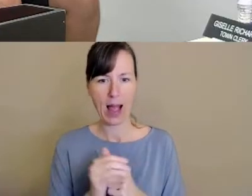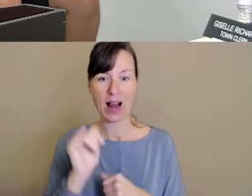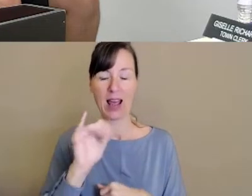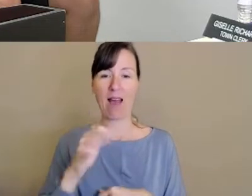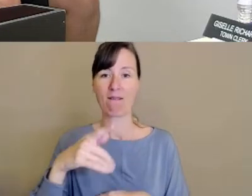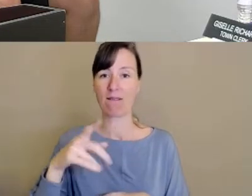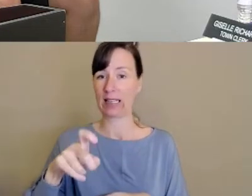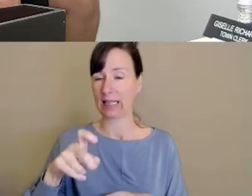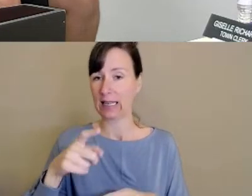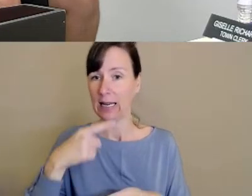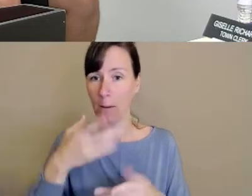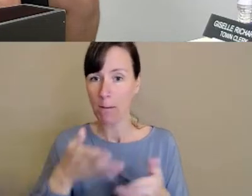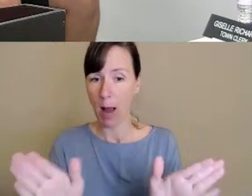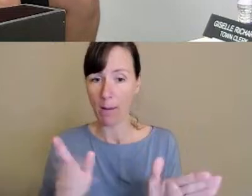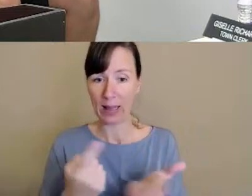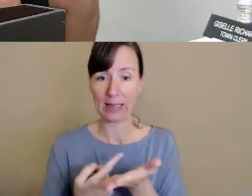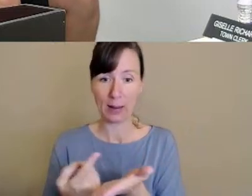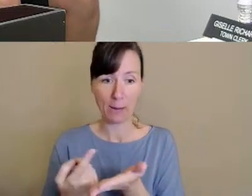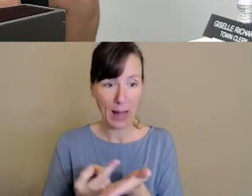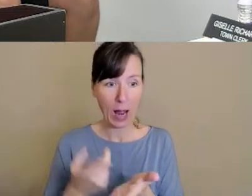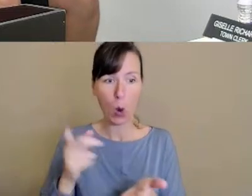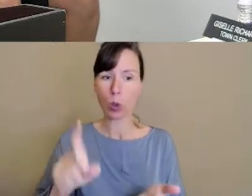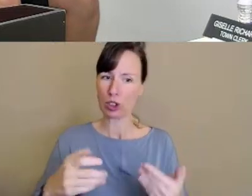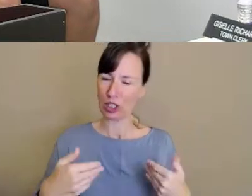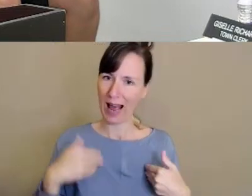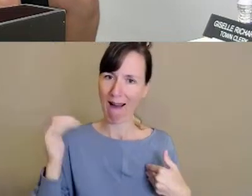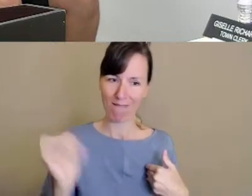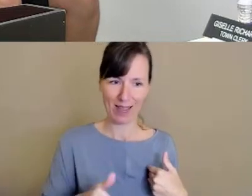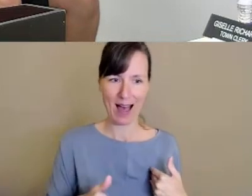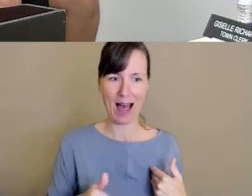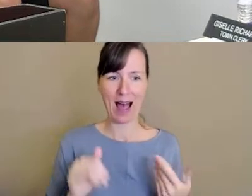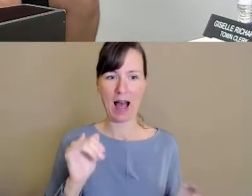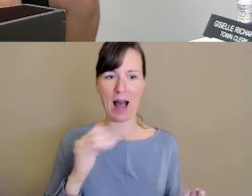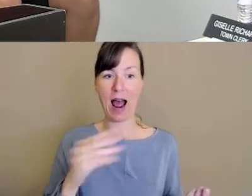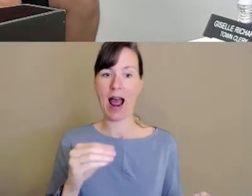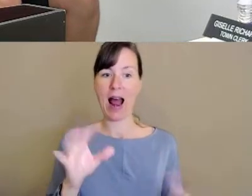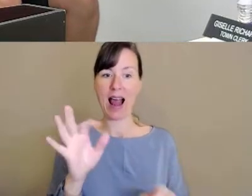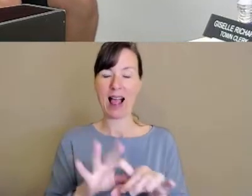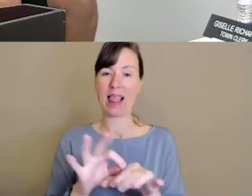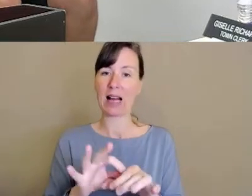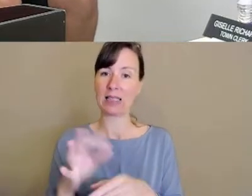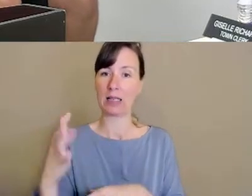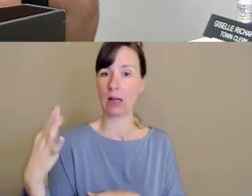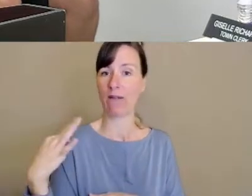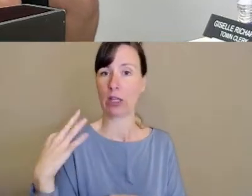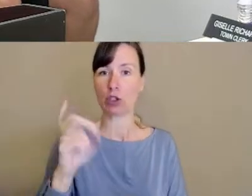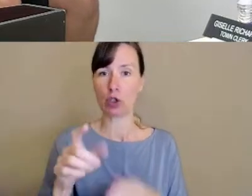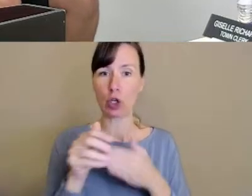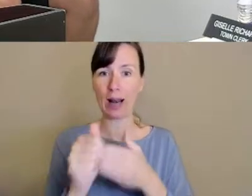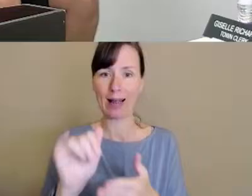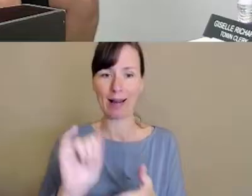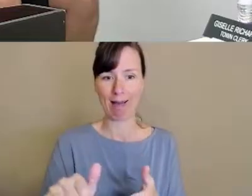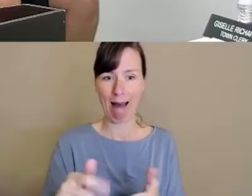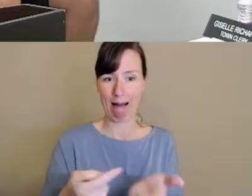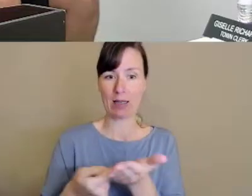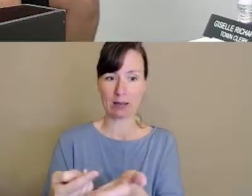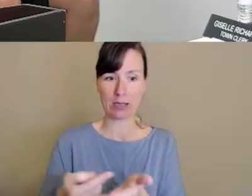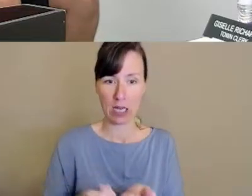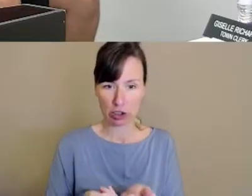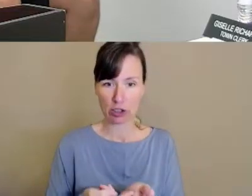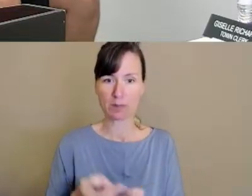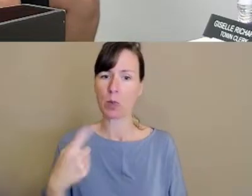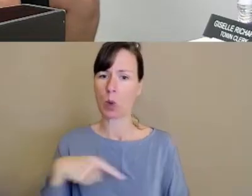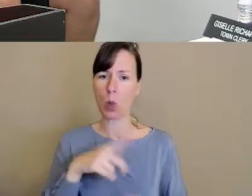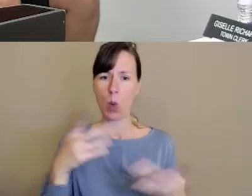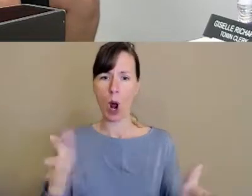general. I am against lack of planning or vision, inattention, neglect, and unnecessary bureaucracy. I understand